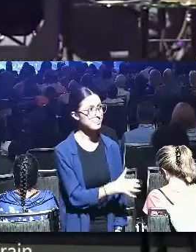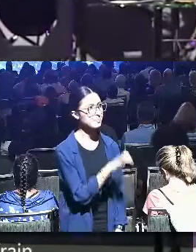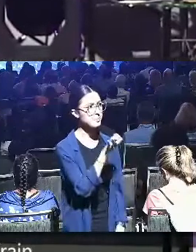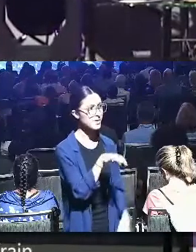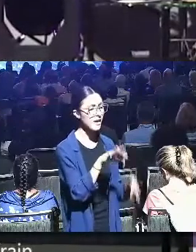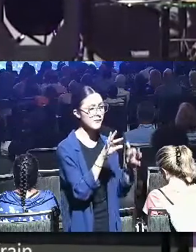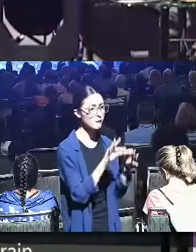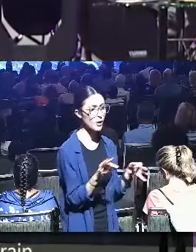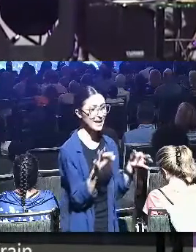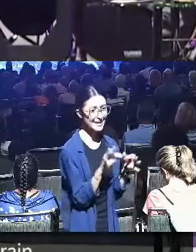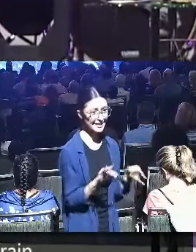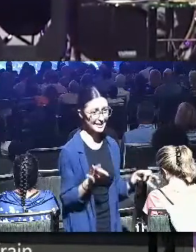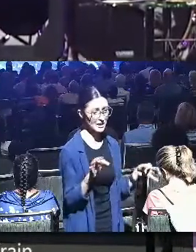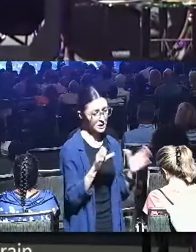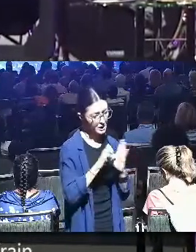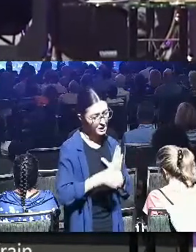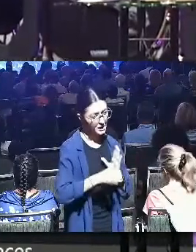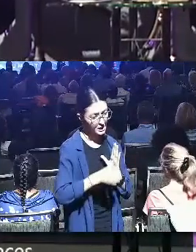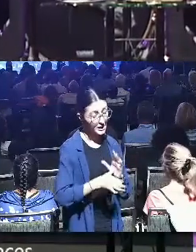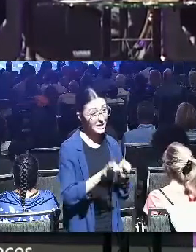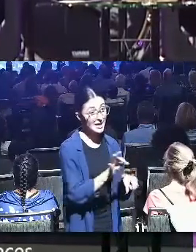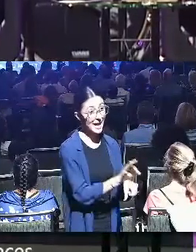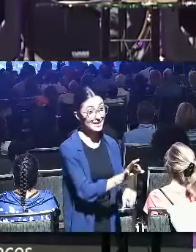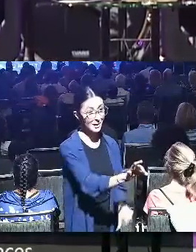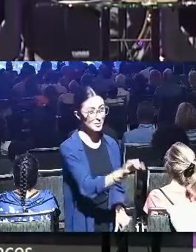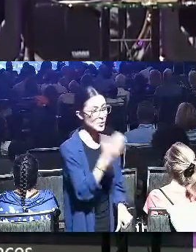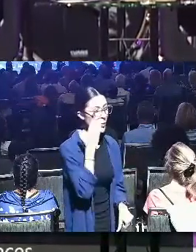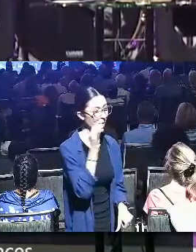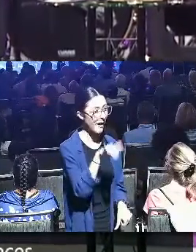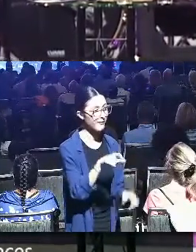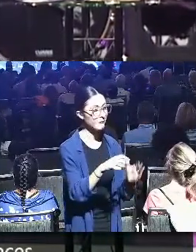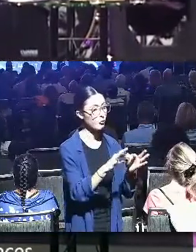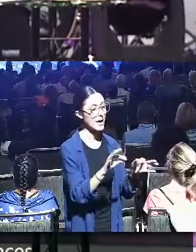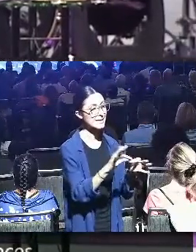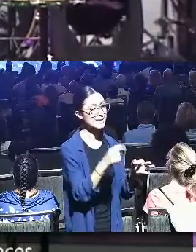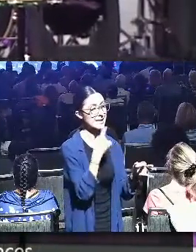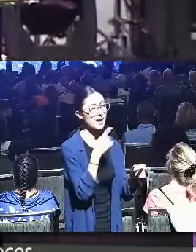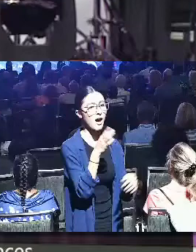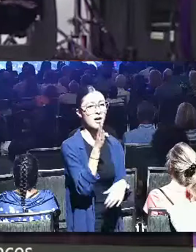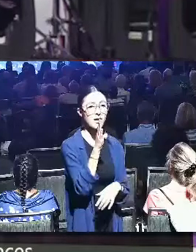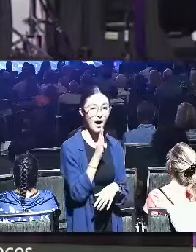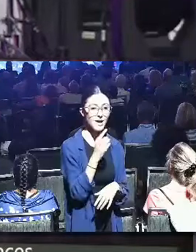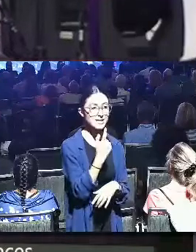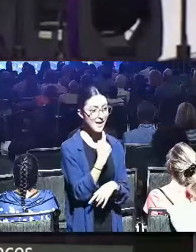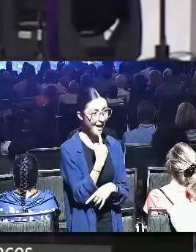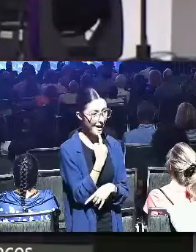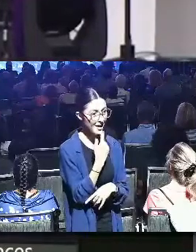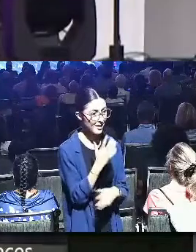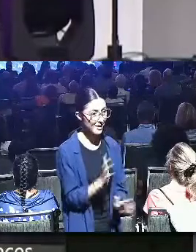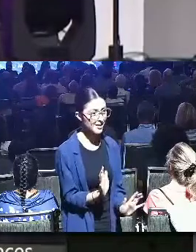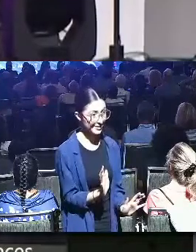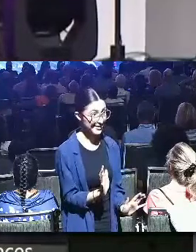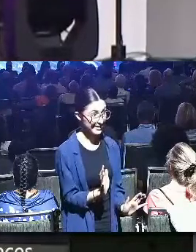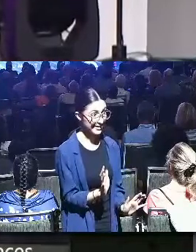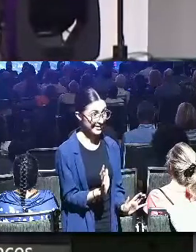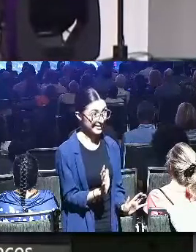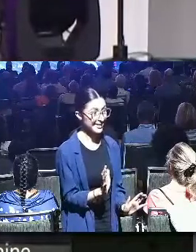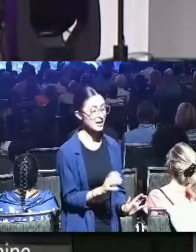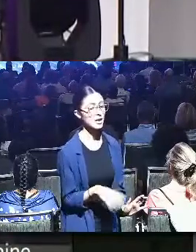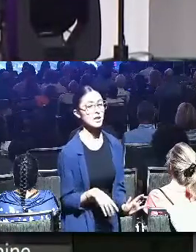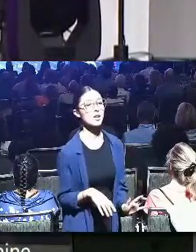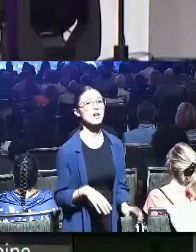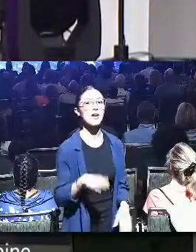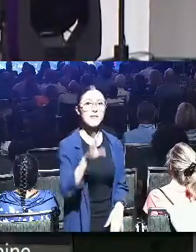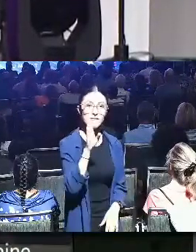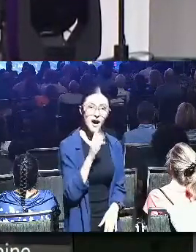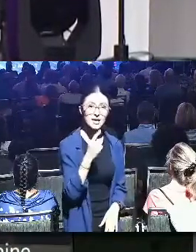emphasis. And God said, and God said, and God said, and you just do it 9 times, and God said is the refrain over